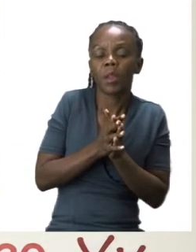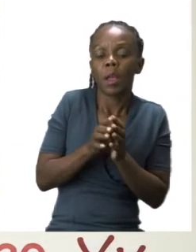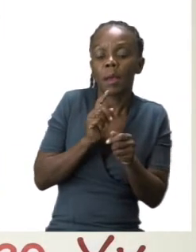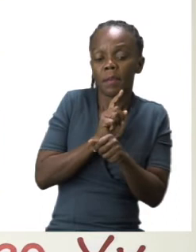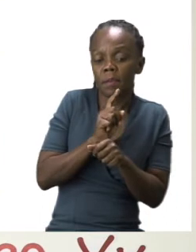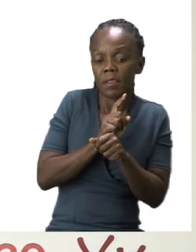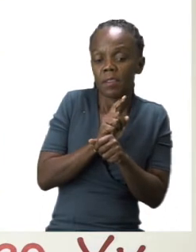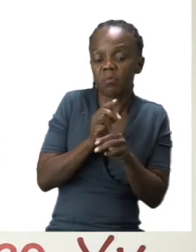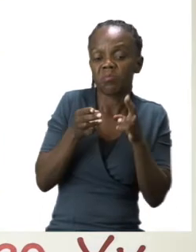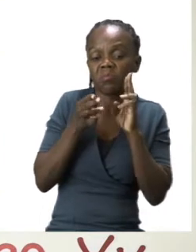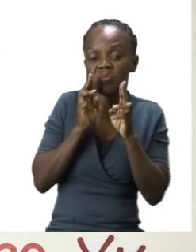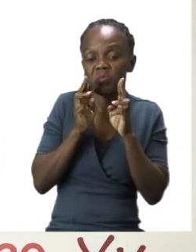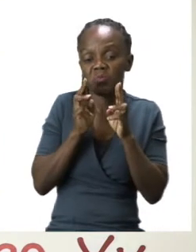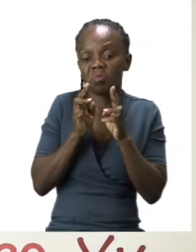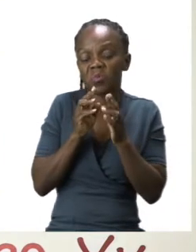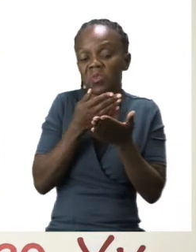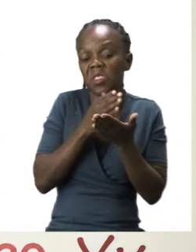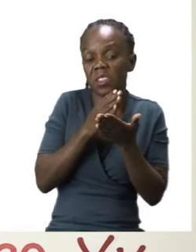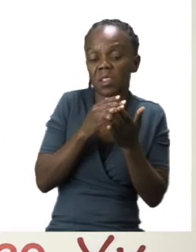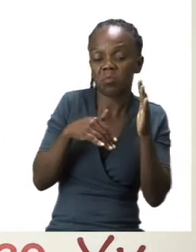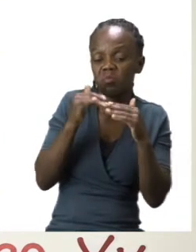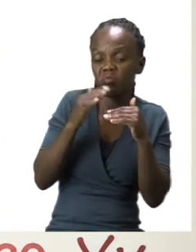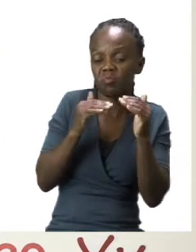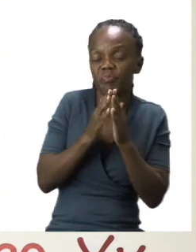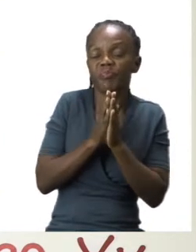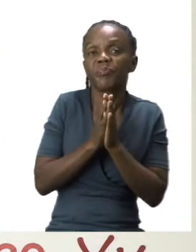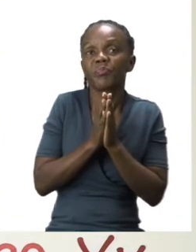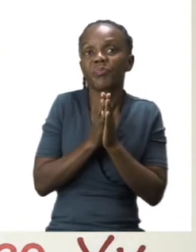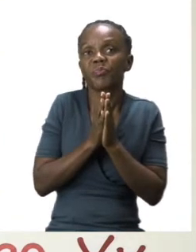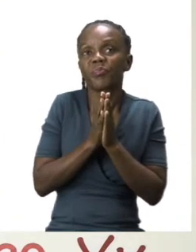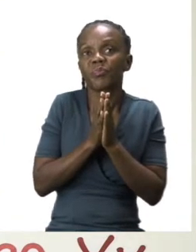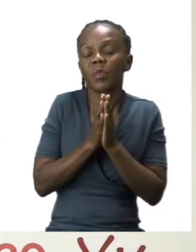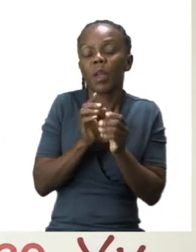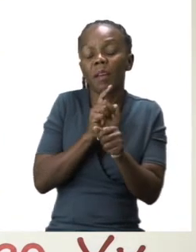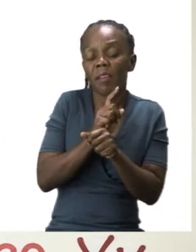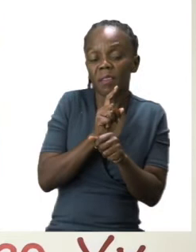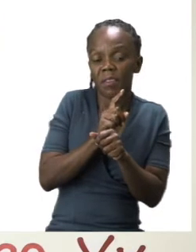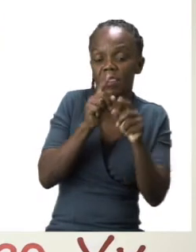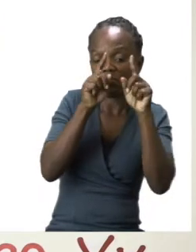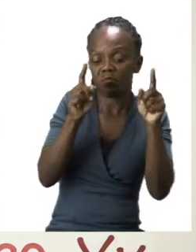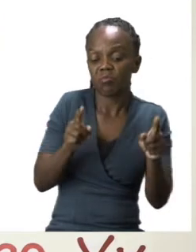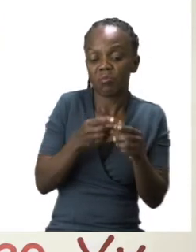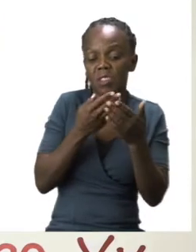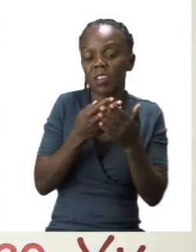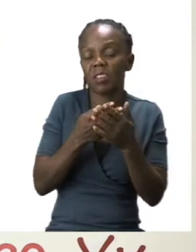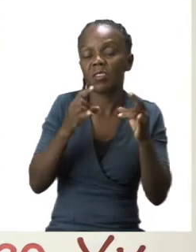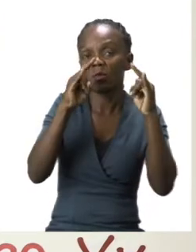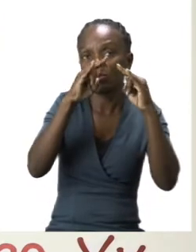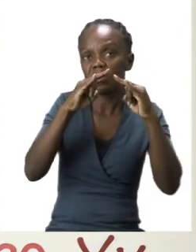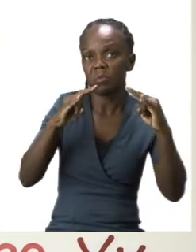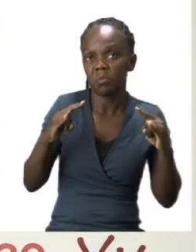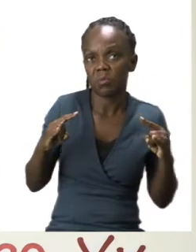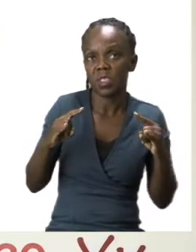the first one that you can see that I'm standing next to is a tent. A tent is somewhere